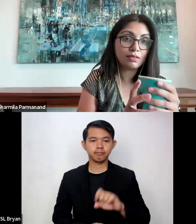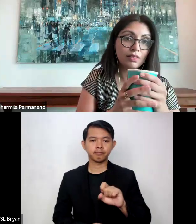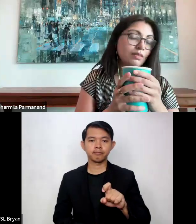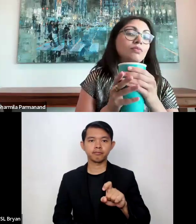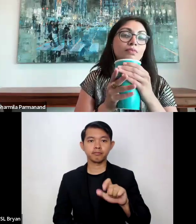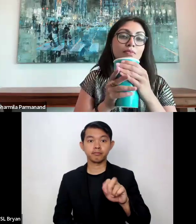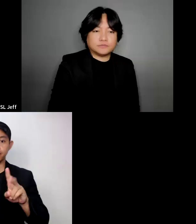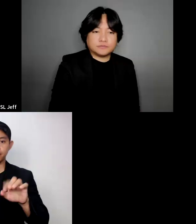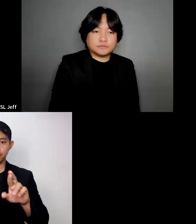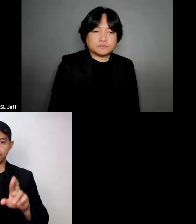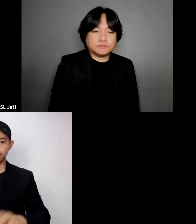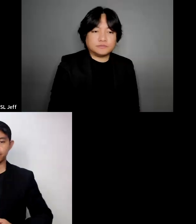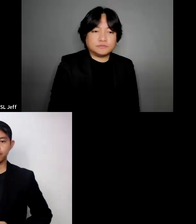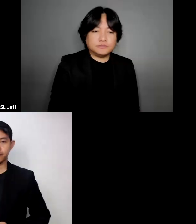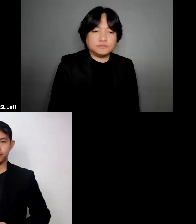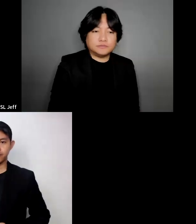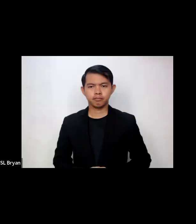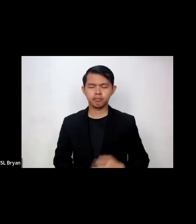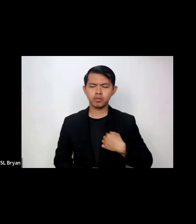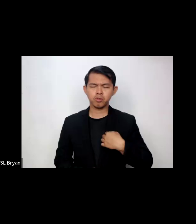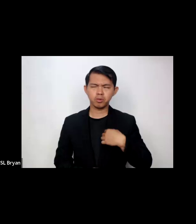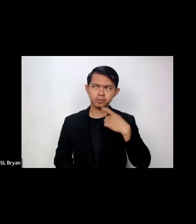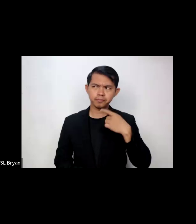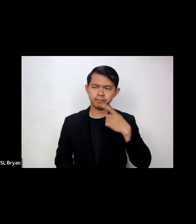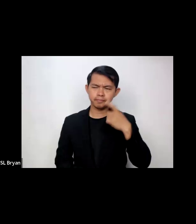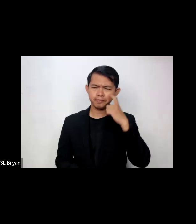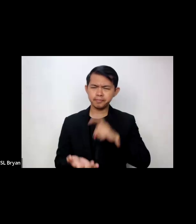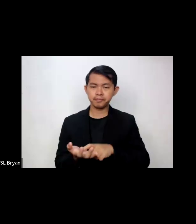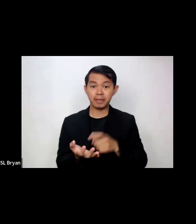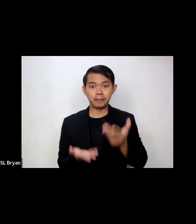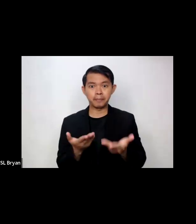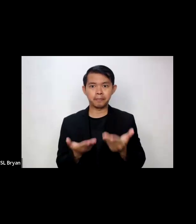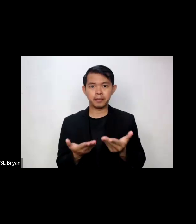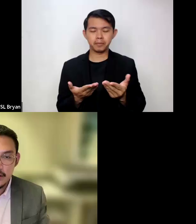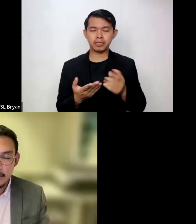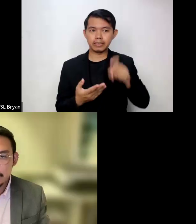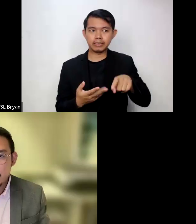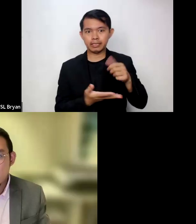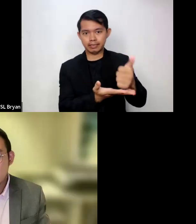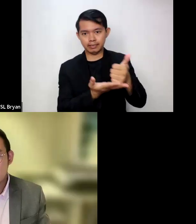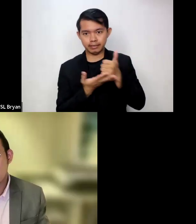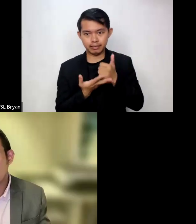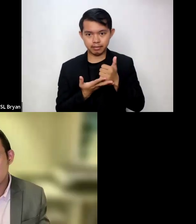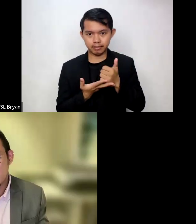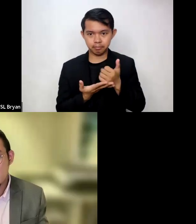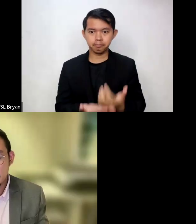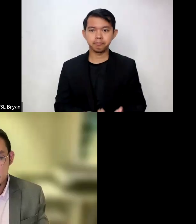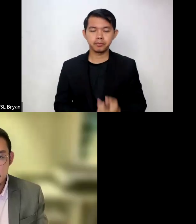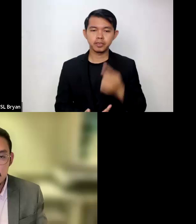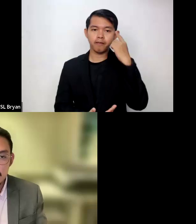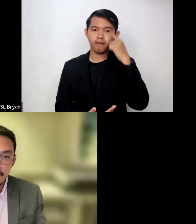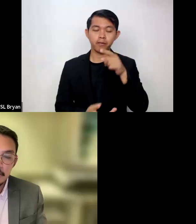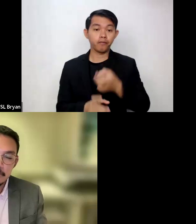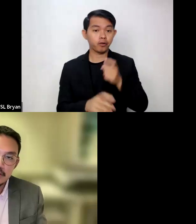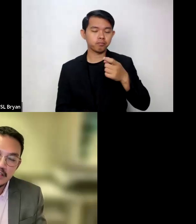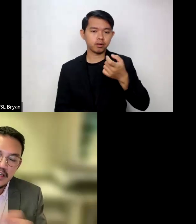Well, yung napansin ko, I think na baka makatulong for scholars and academics